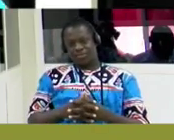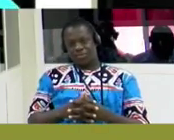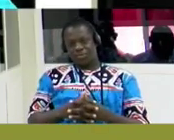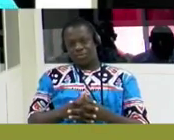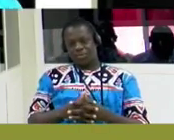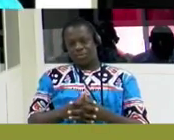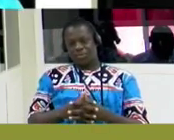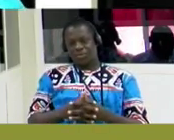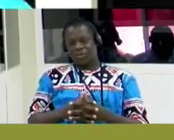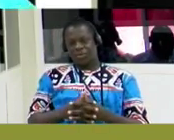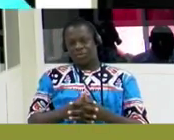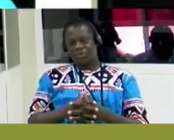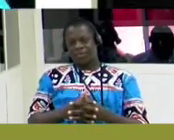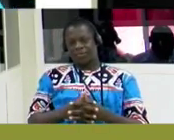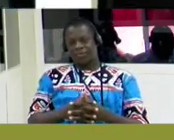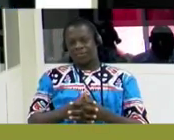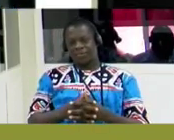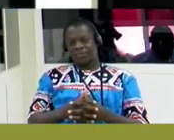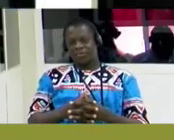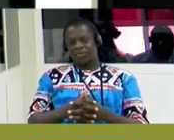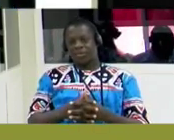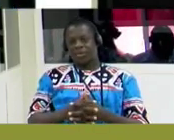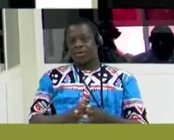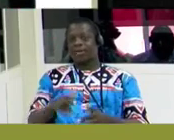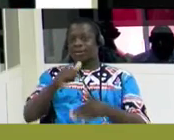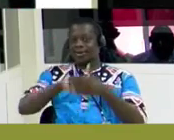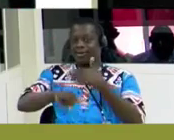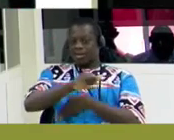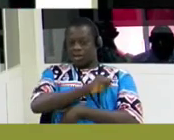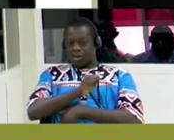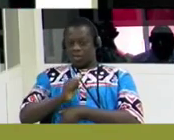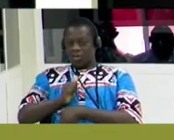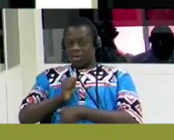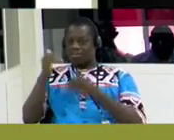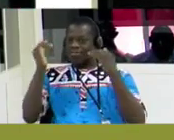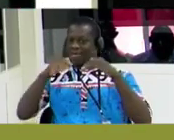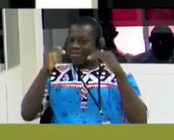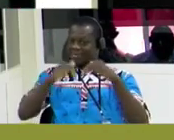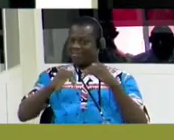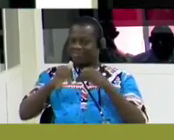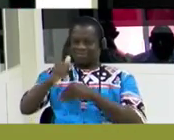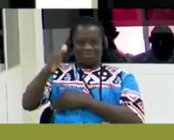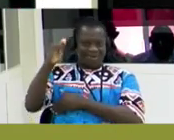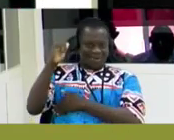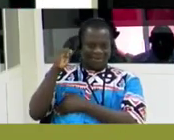In our meeting yesterday,